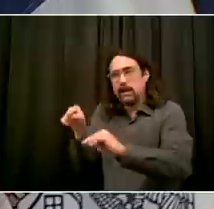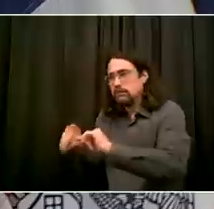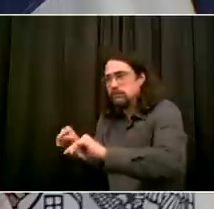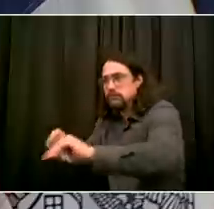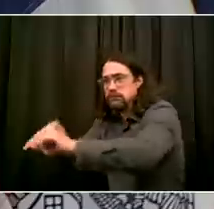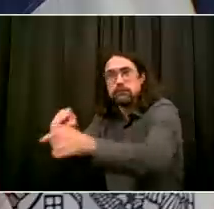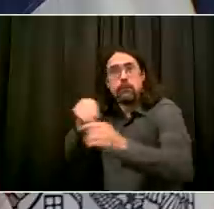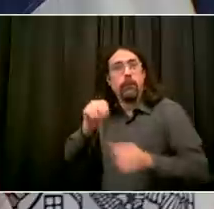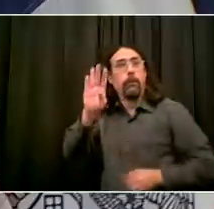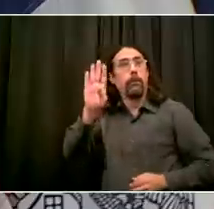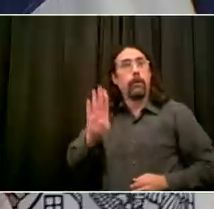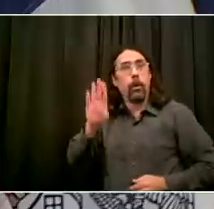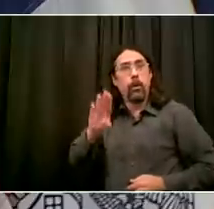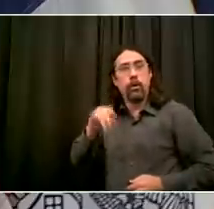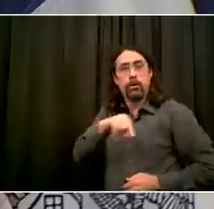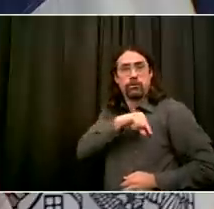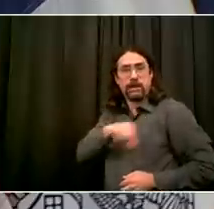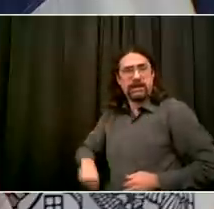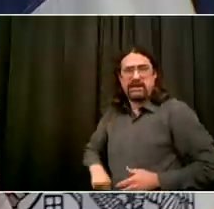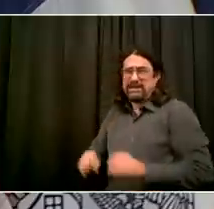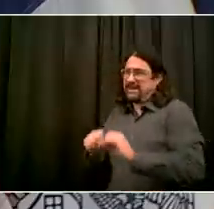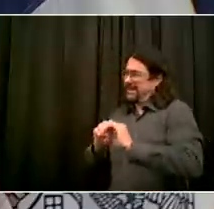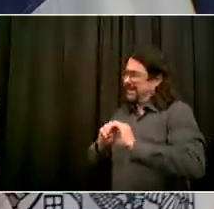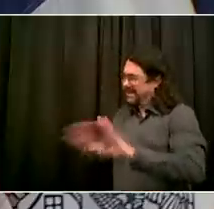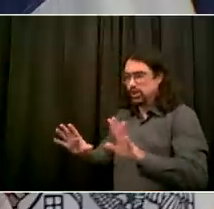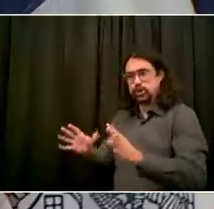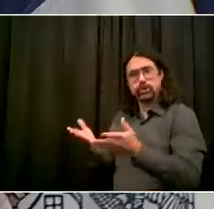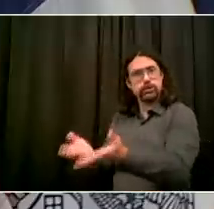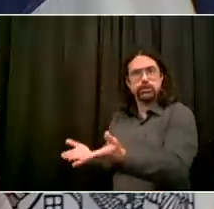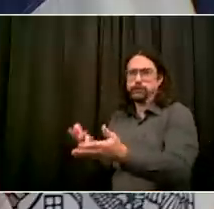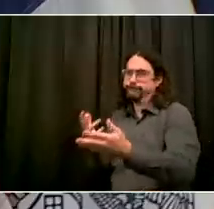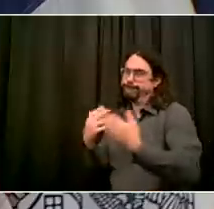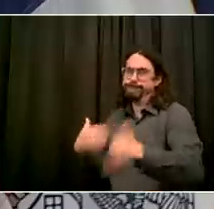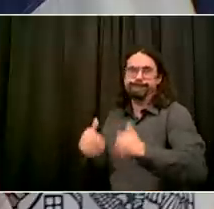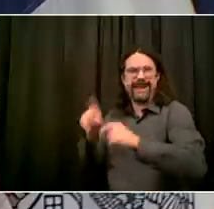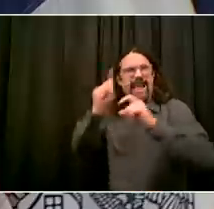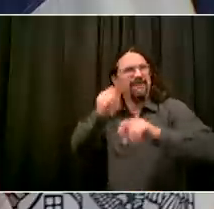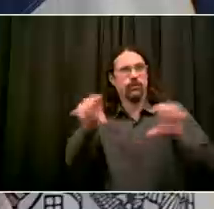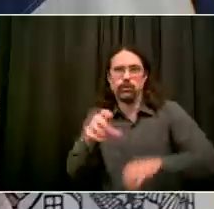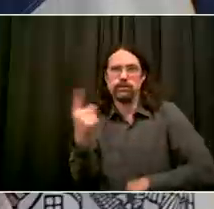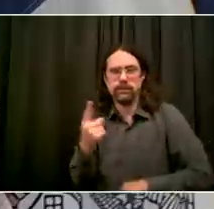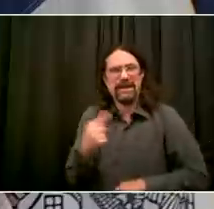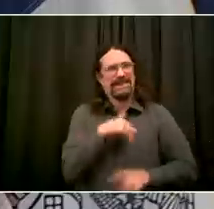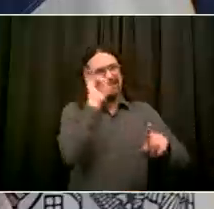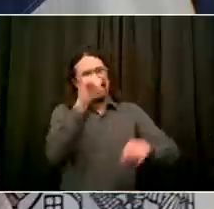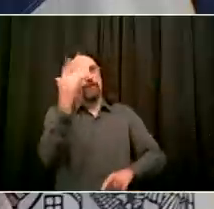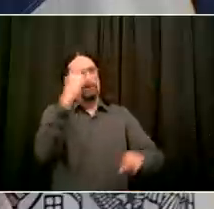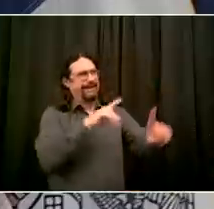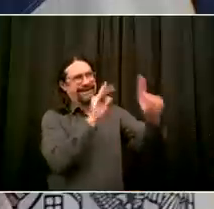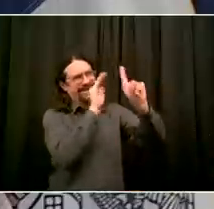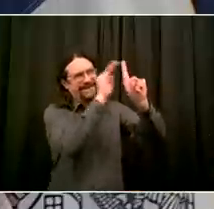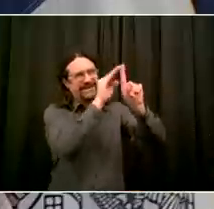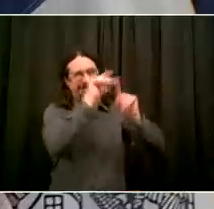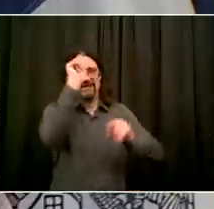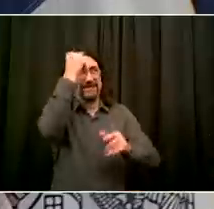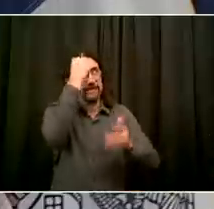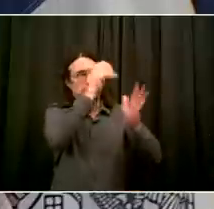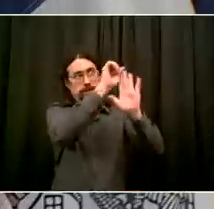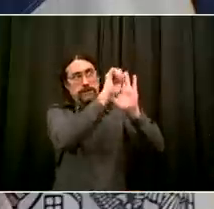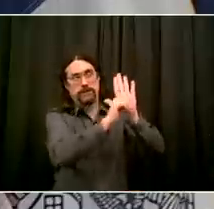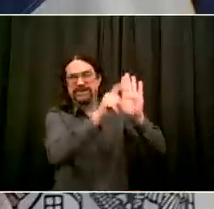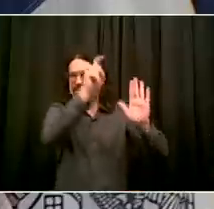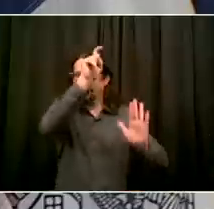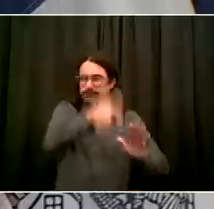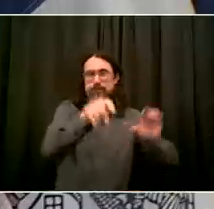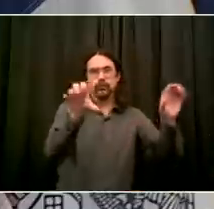City because there's a larger problem in other parts of the state in the metropolitan area. We see other clusters, whether it's